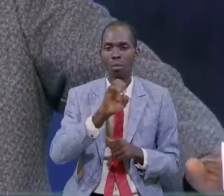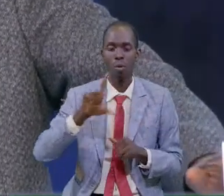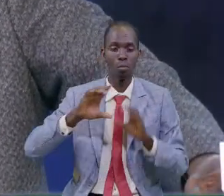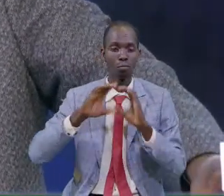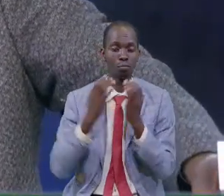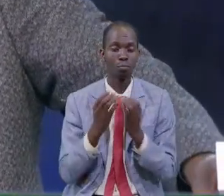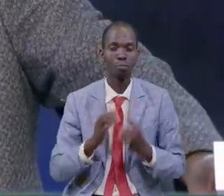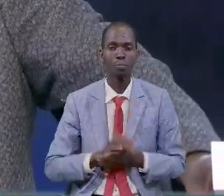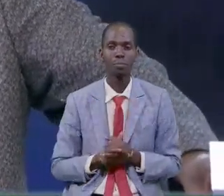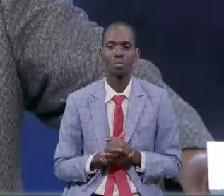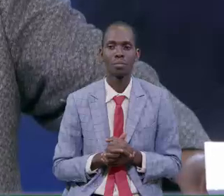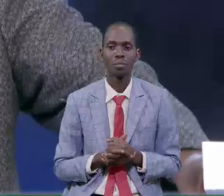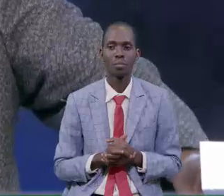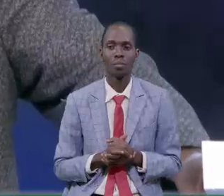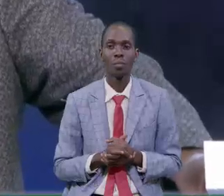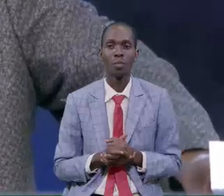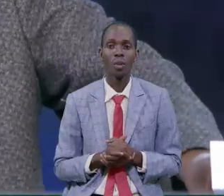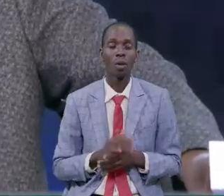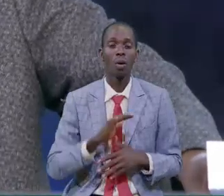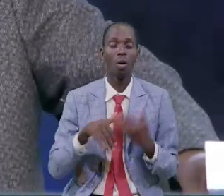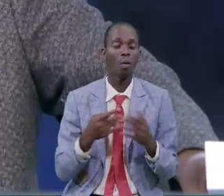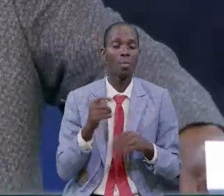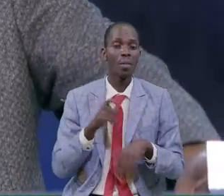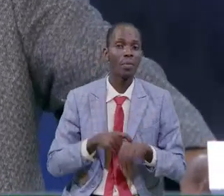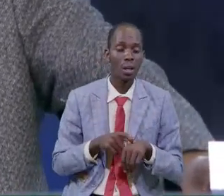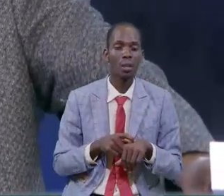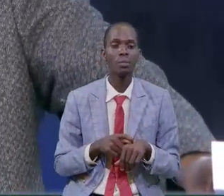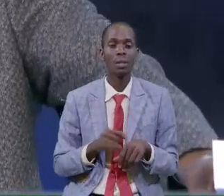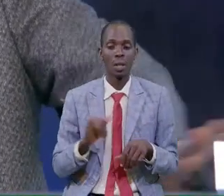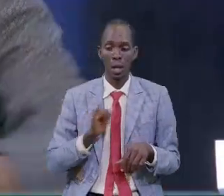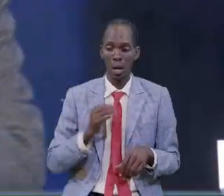All the time I was preaching, they were kicking and catching.